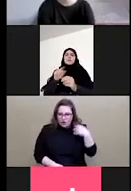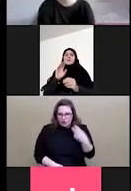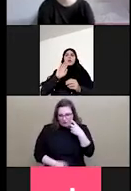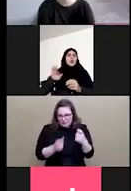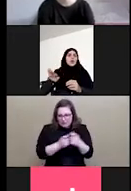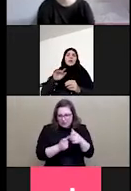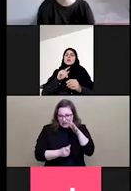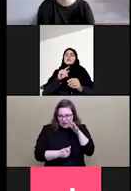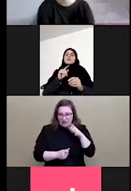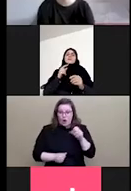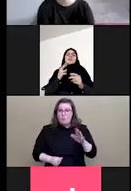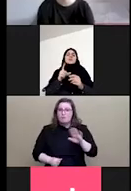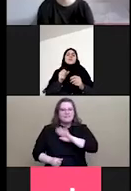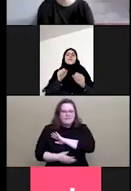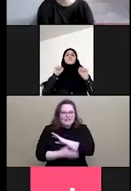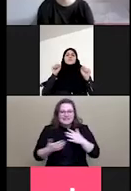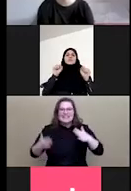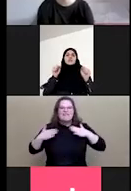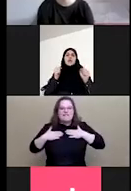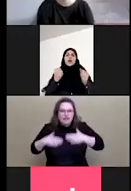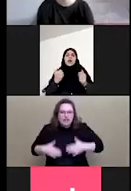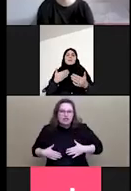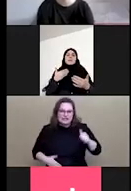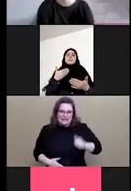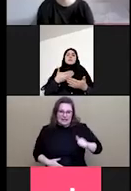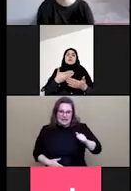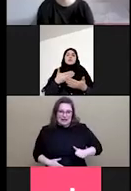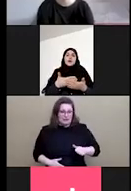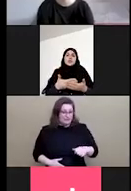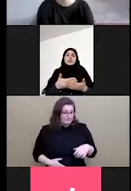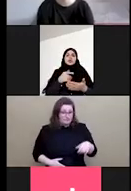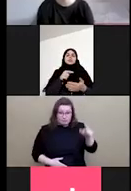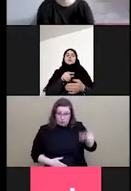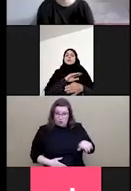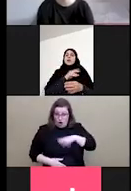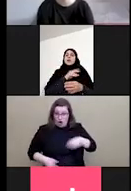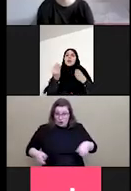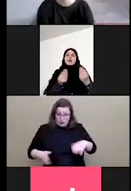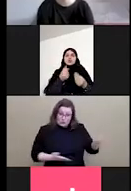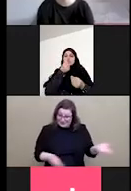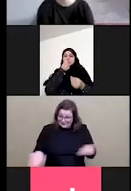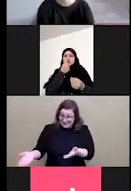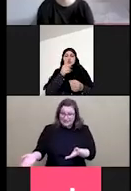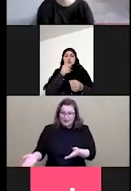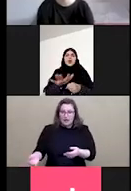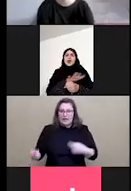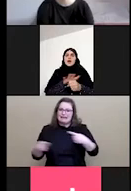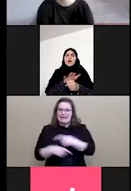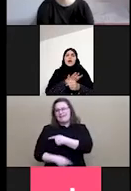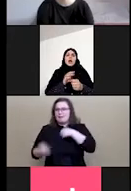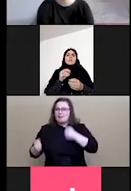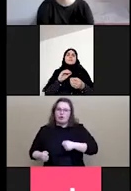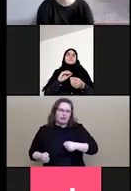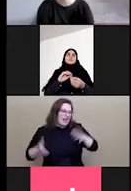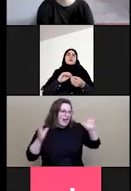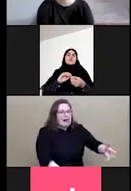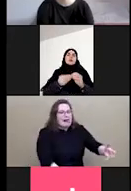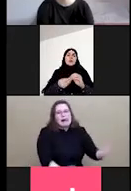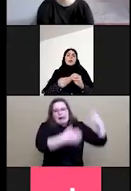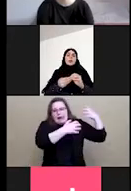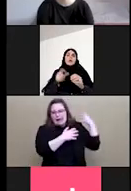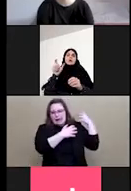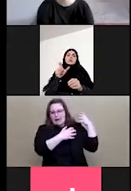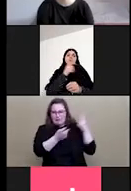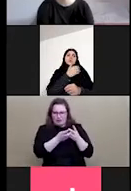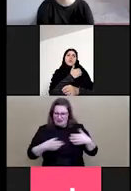physical access to, for example, people with wheelchair, then they will have to be carried, then their dignity will not be the same, that